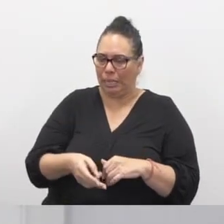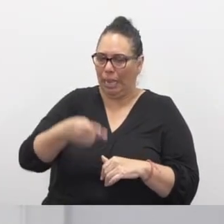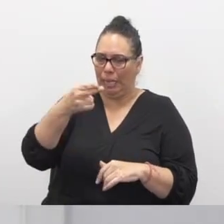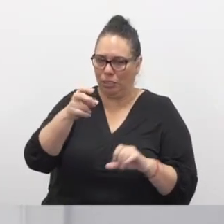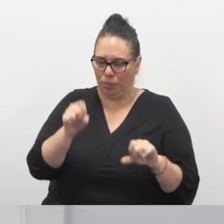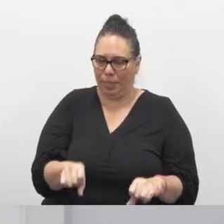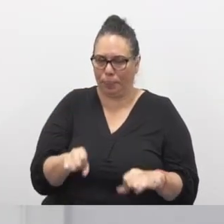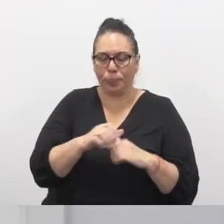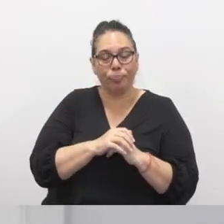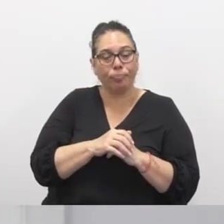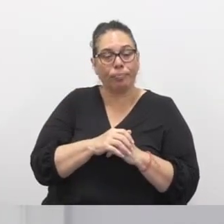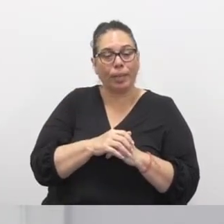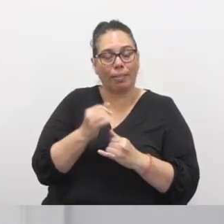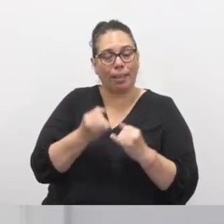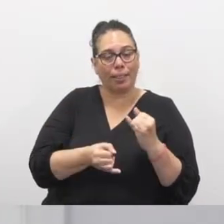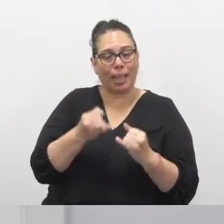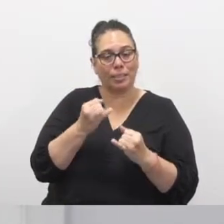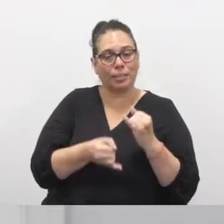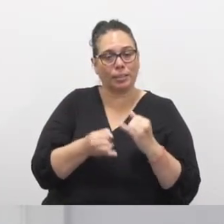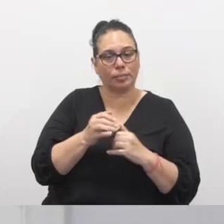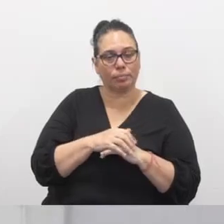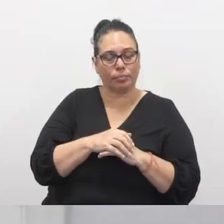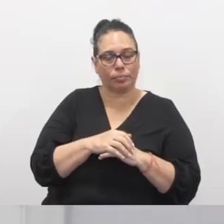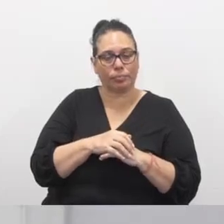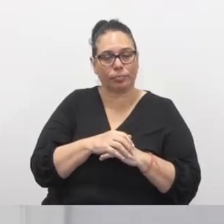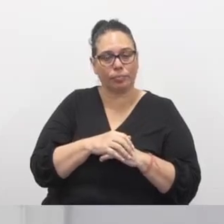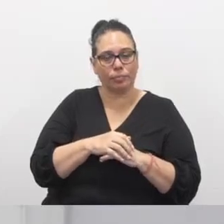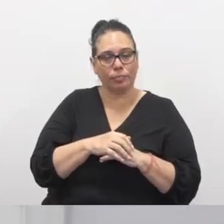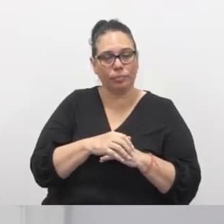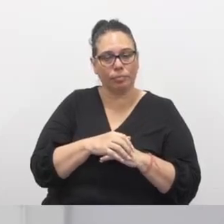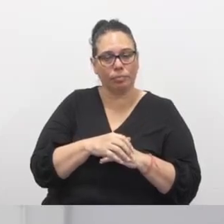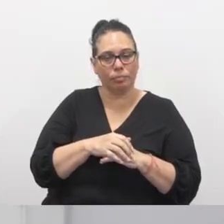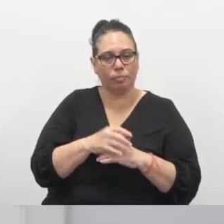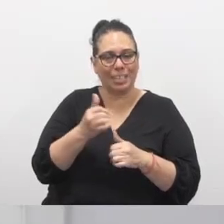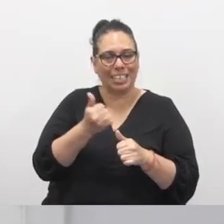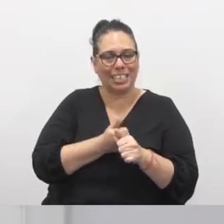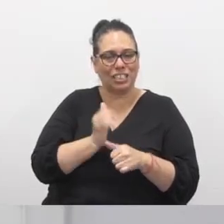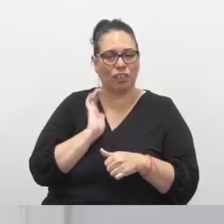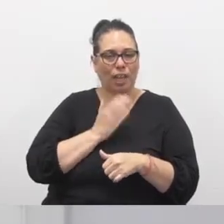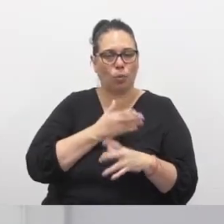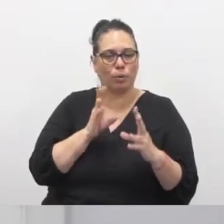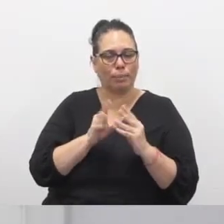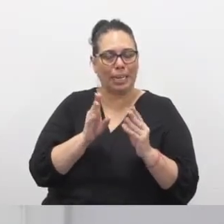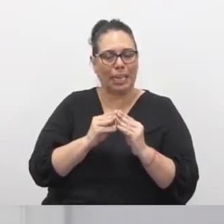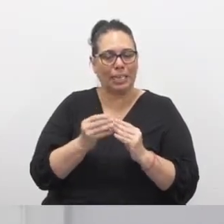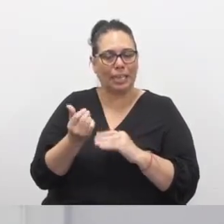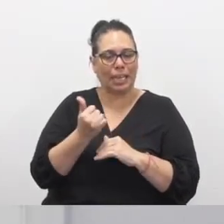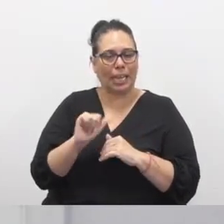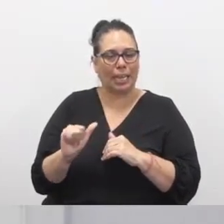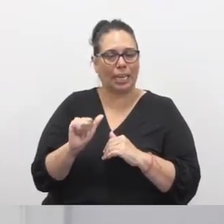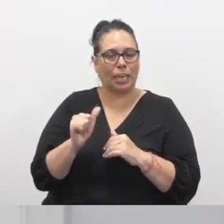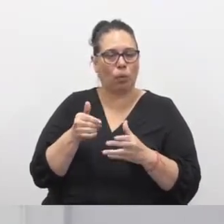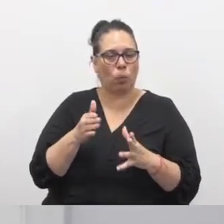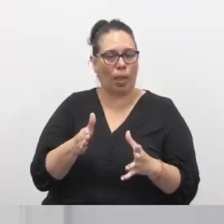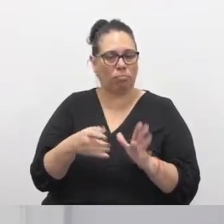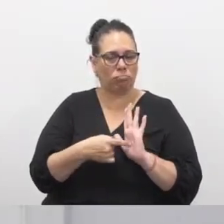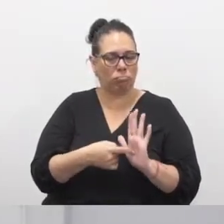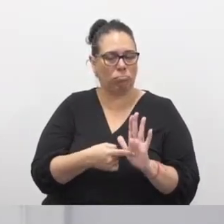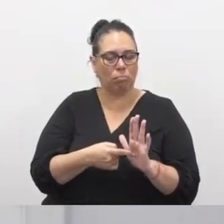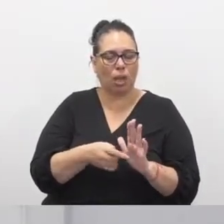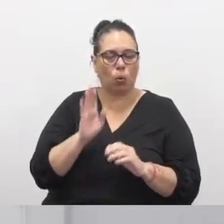can. And then lastly, and this has been shared, but on each of our meetings and any ways that you can amplify this, we will have